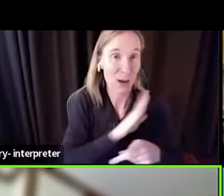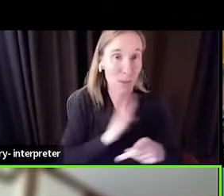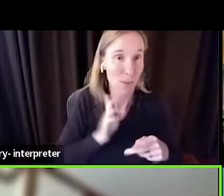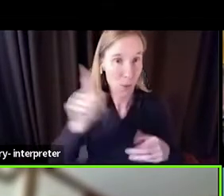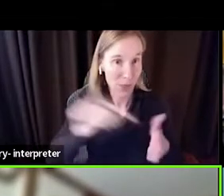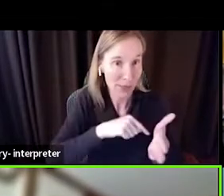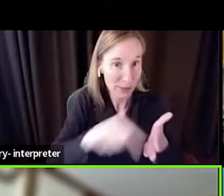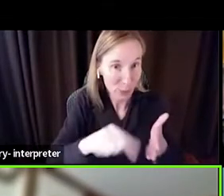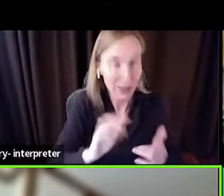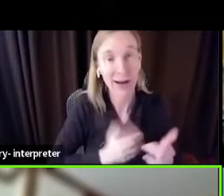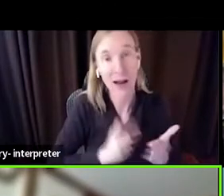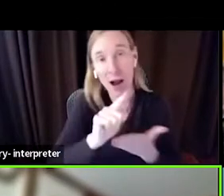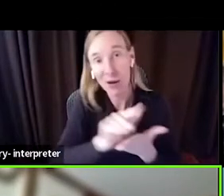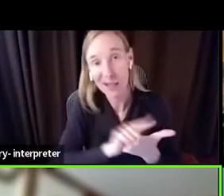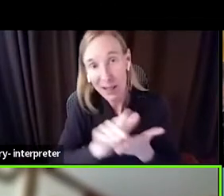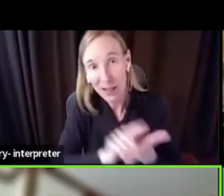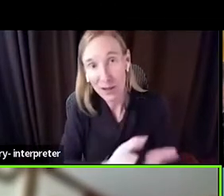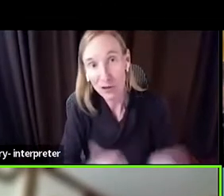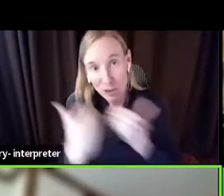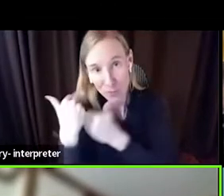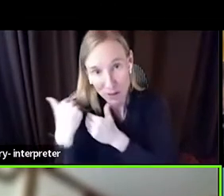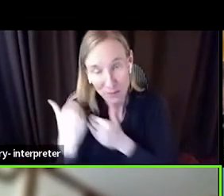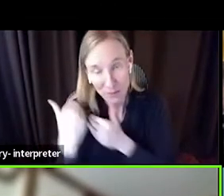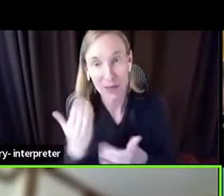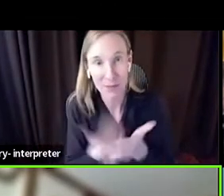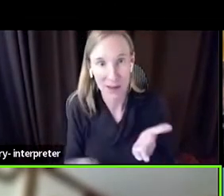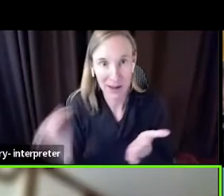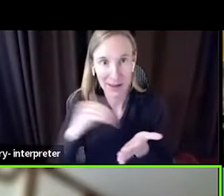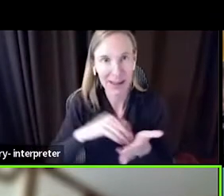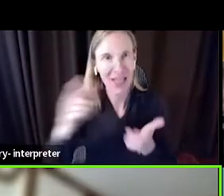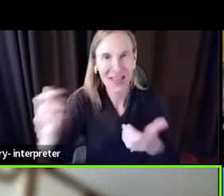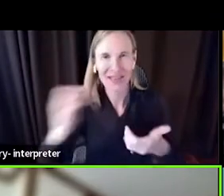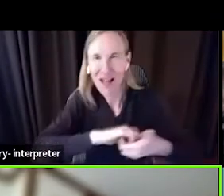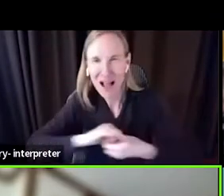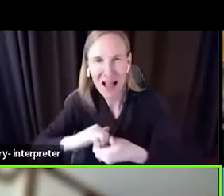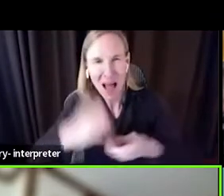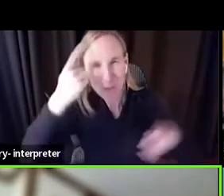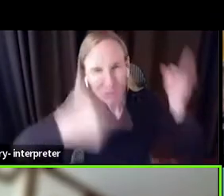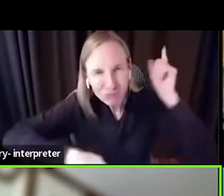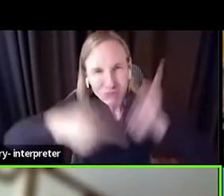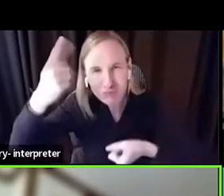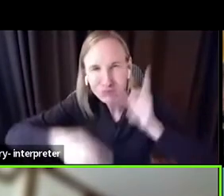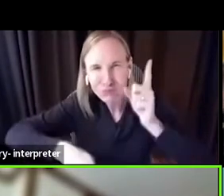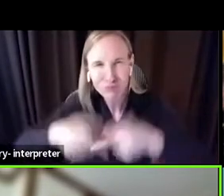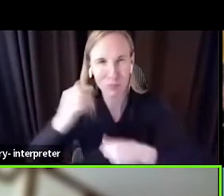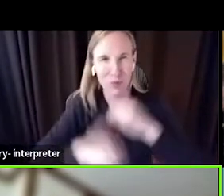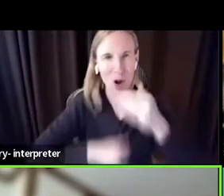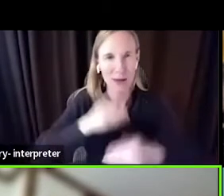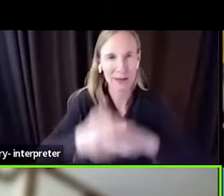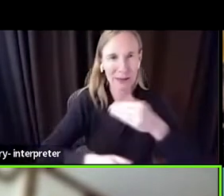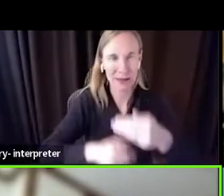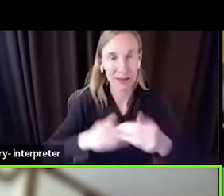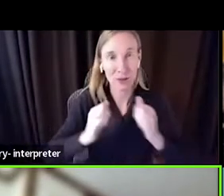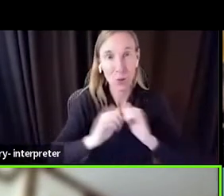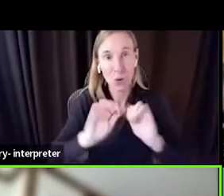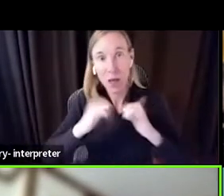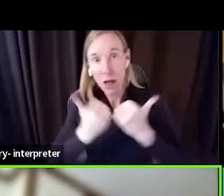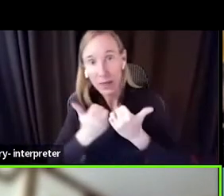statutory responsibility, but I'll just reiterate, this has been a very collaborative process with our colleagues in the other agencies as